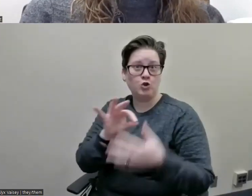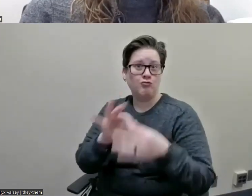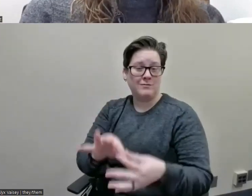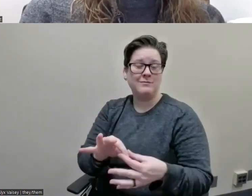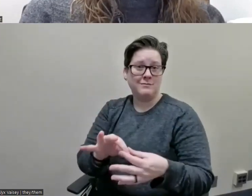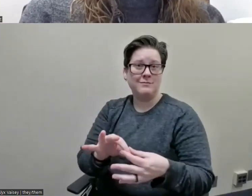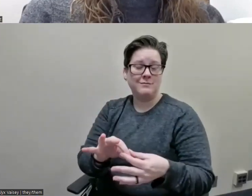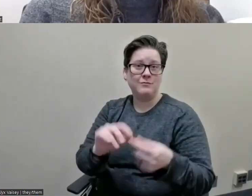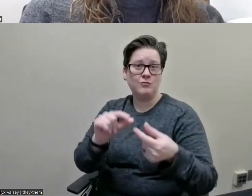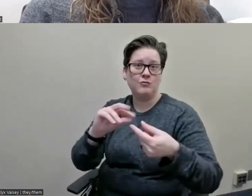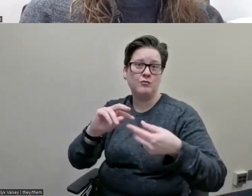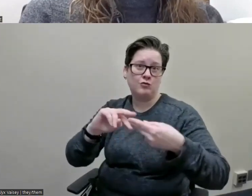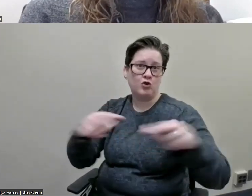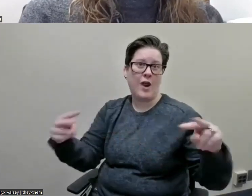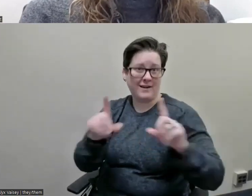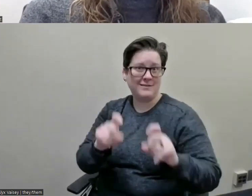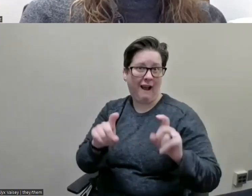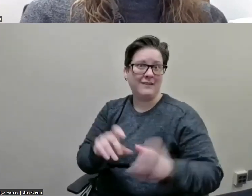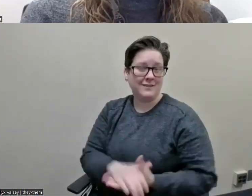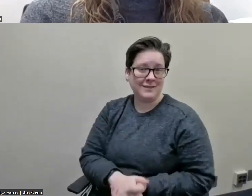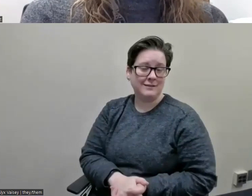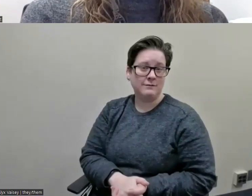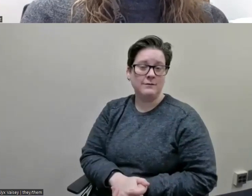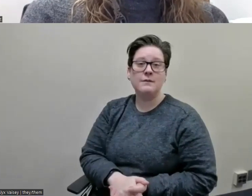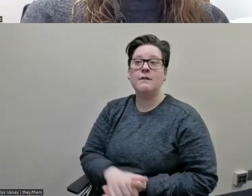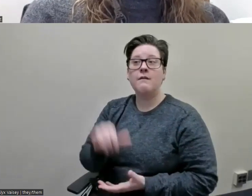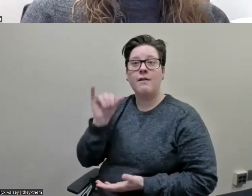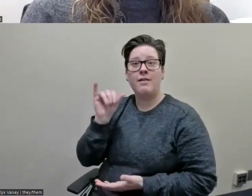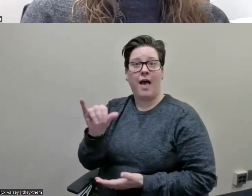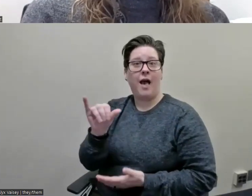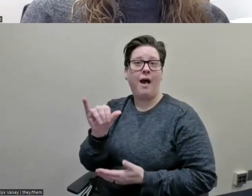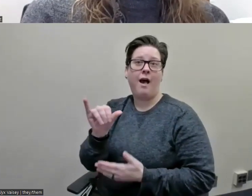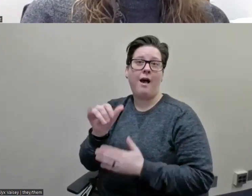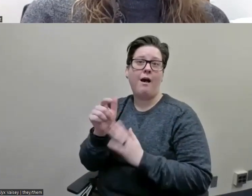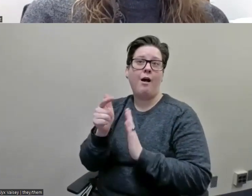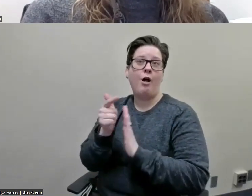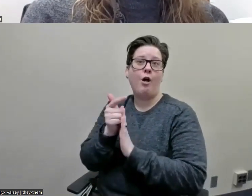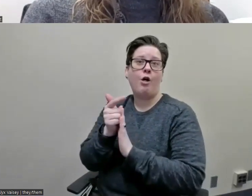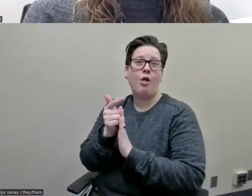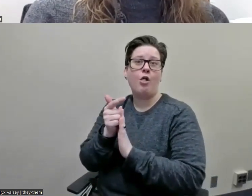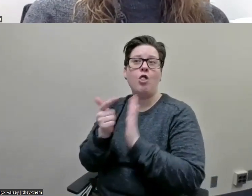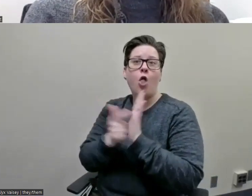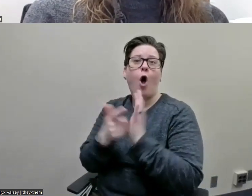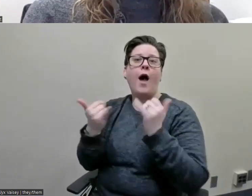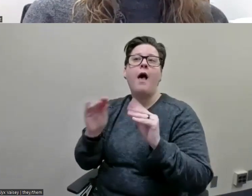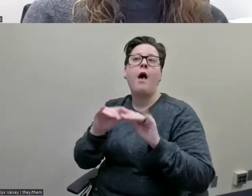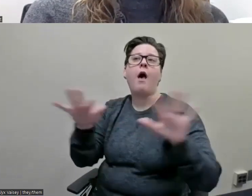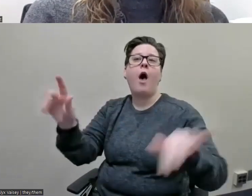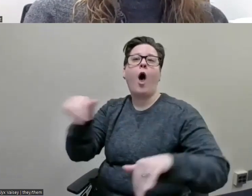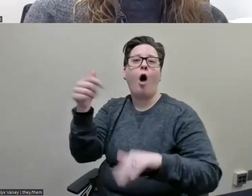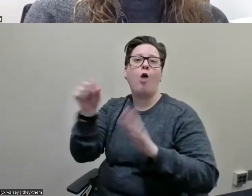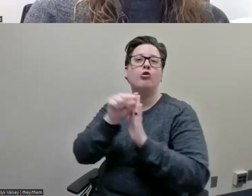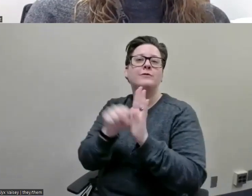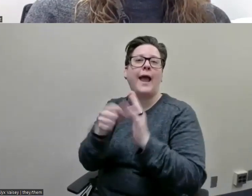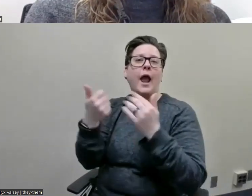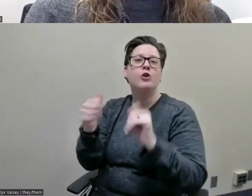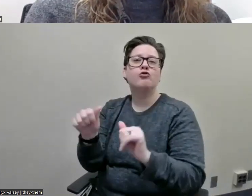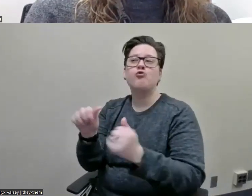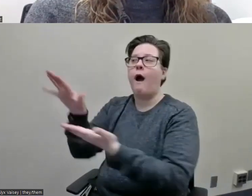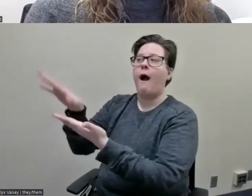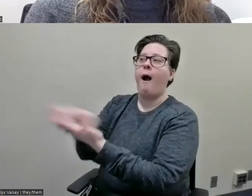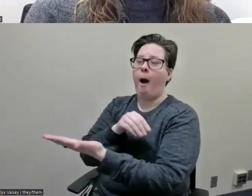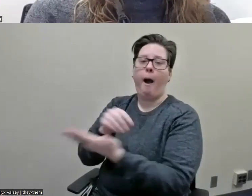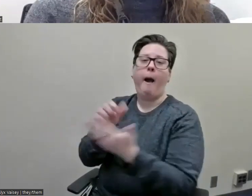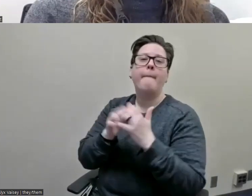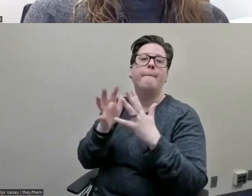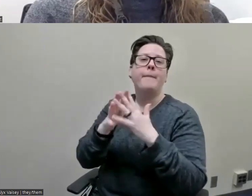GINA. So this bill has been kind of going around in other states and trying to find more protections